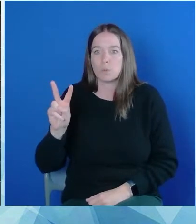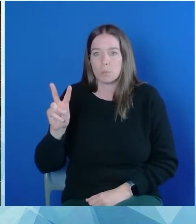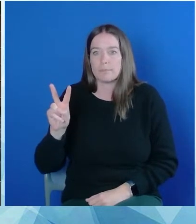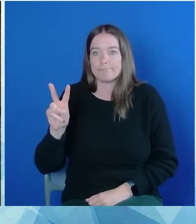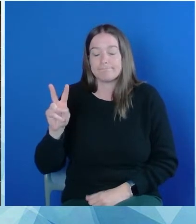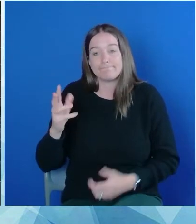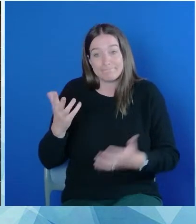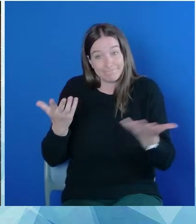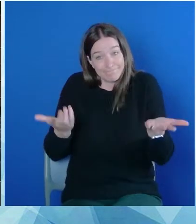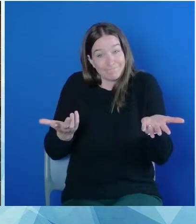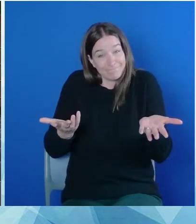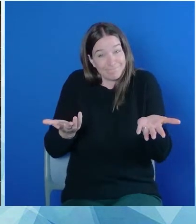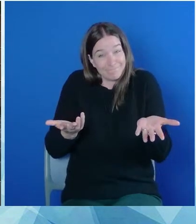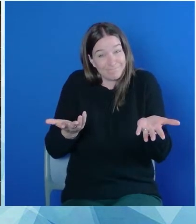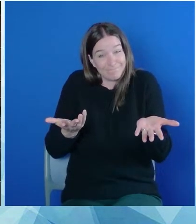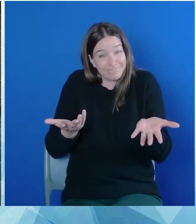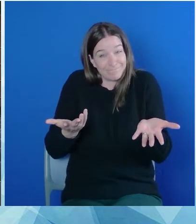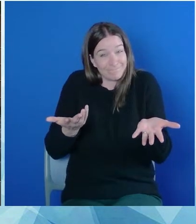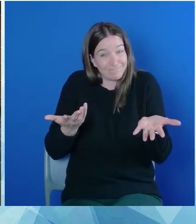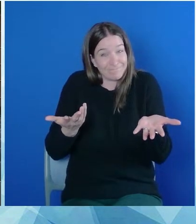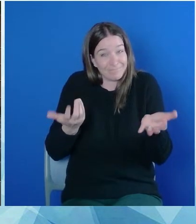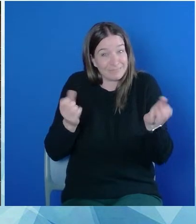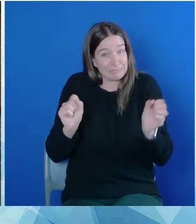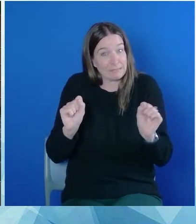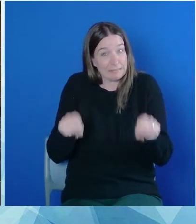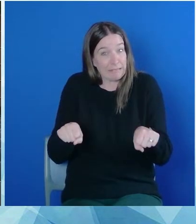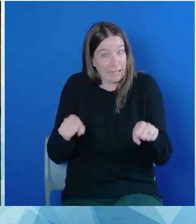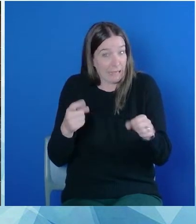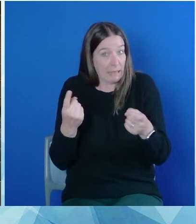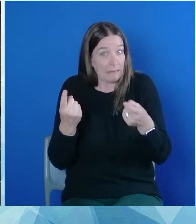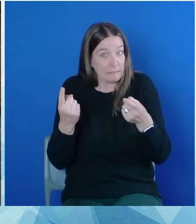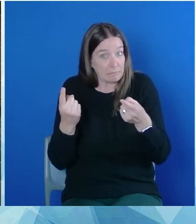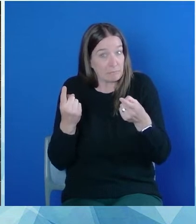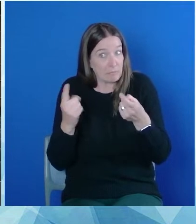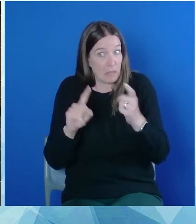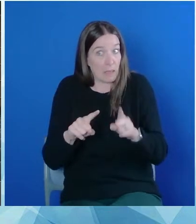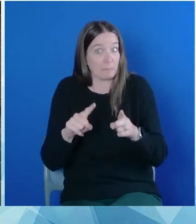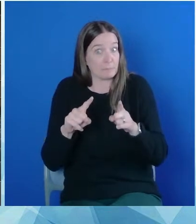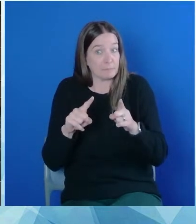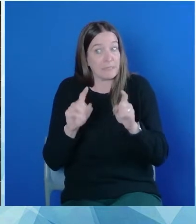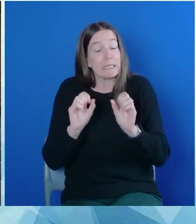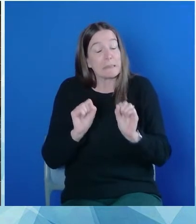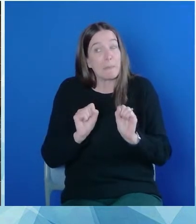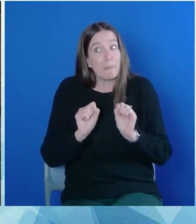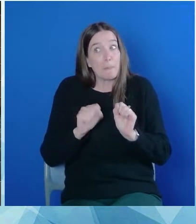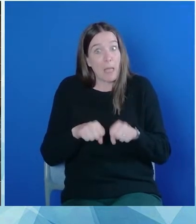So yes, theoretically, it is possible, and that is a concern.